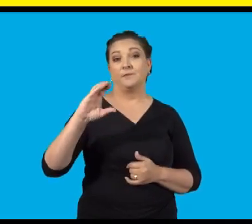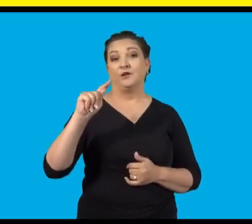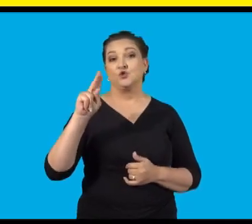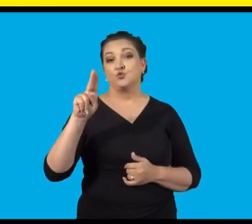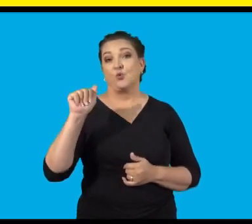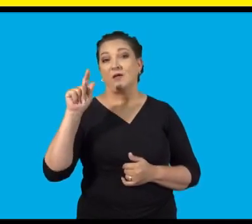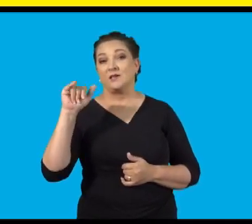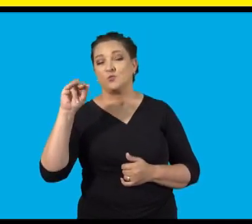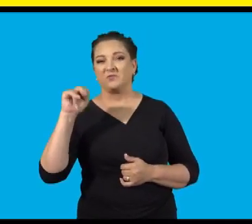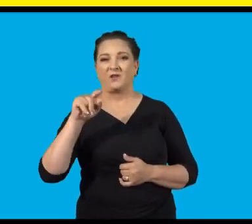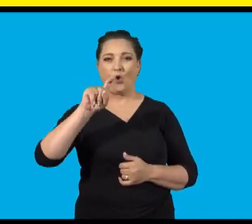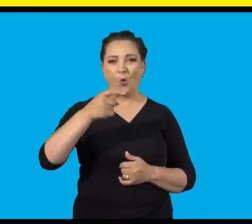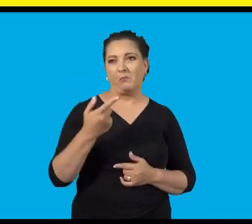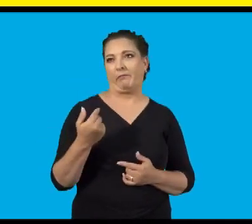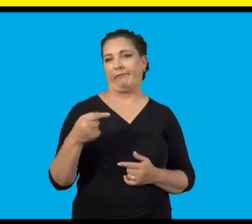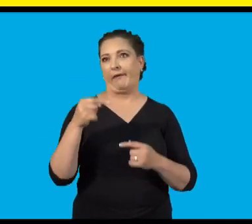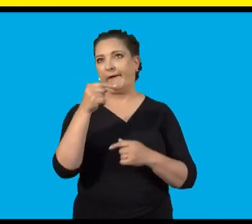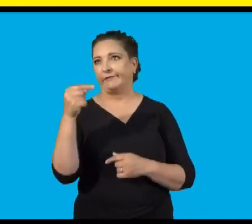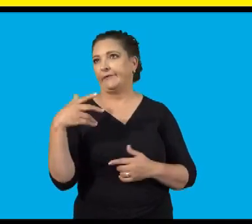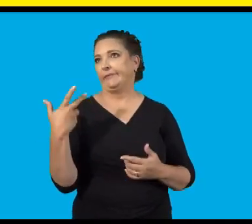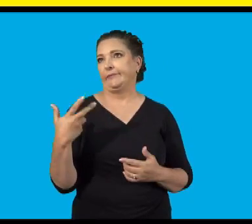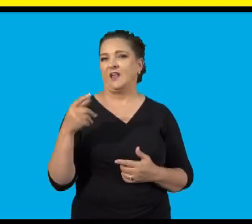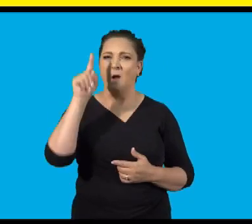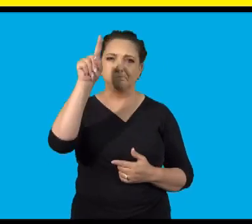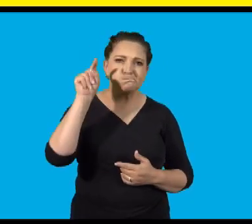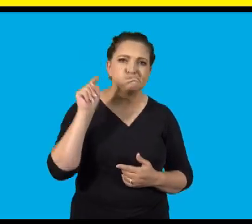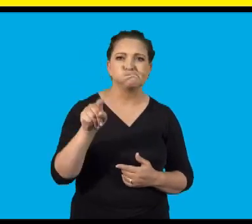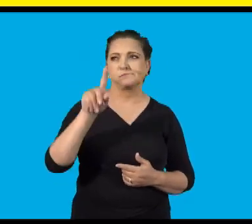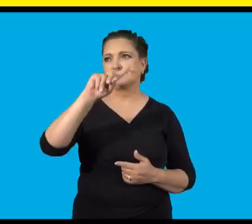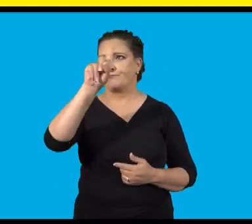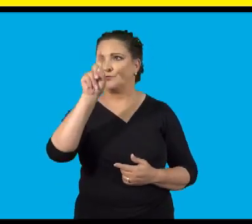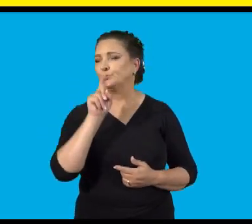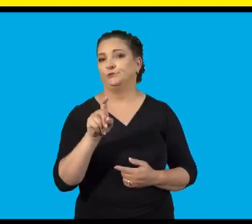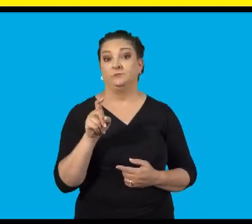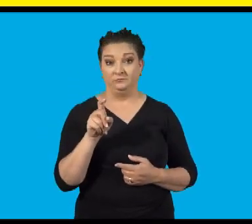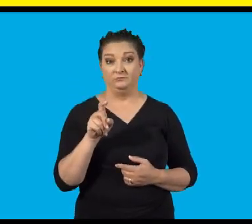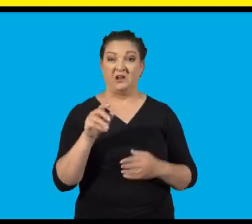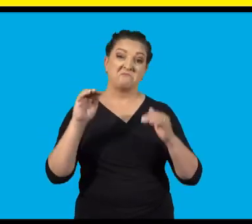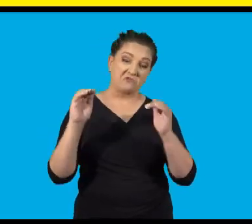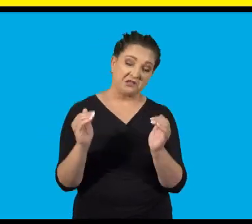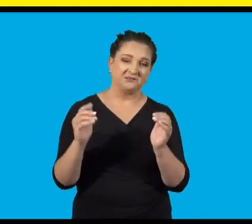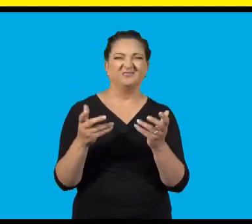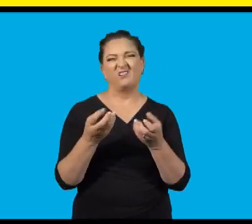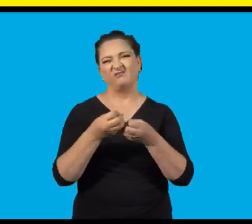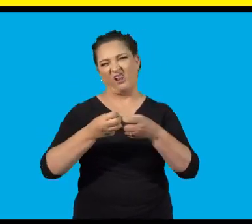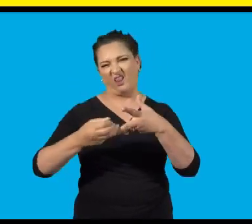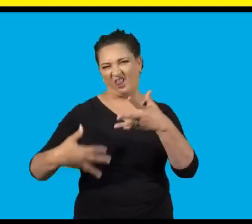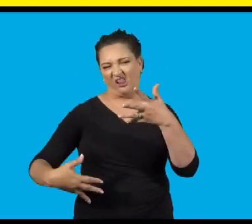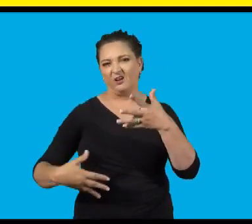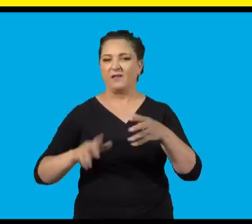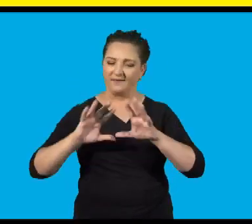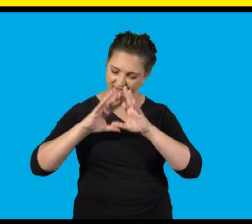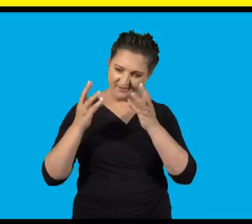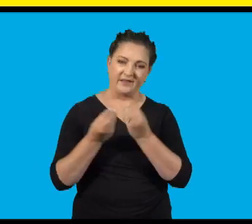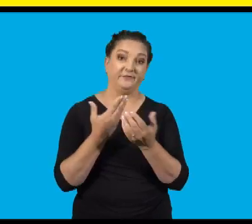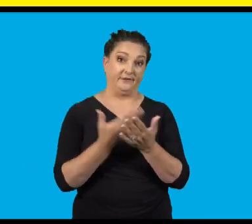marks, and you recall your comma, your hyphen, exclamation, question mark, all right, your brackets,